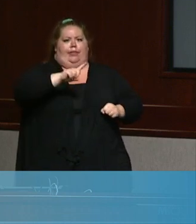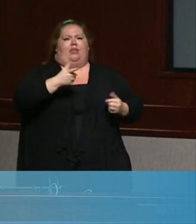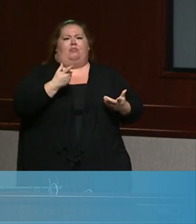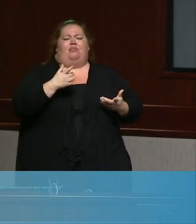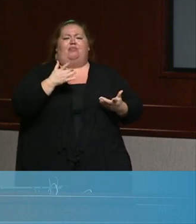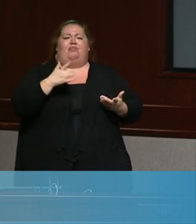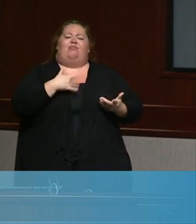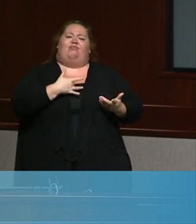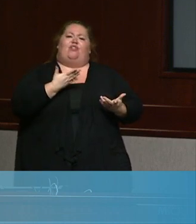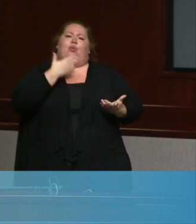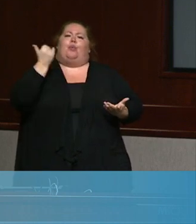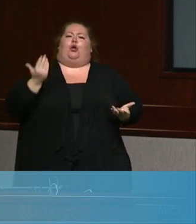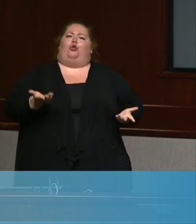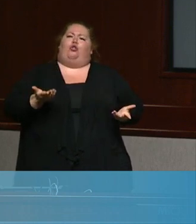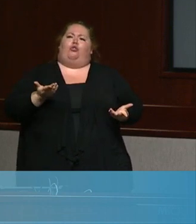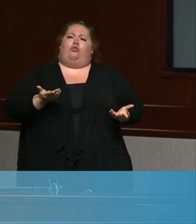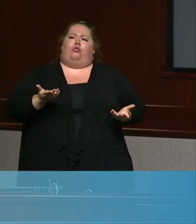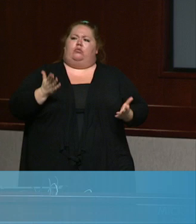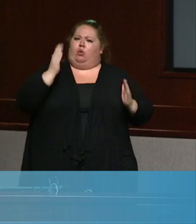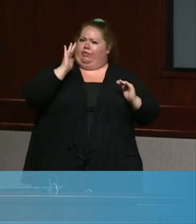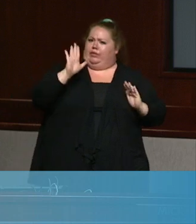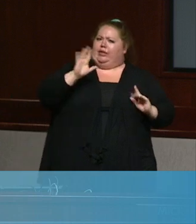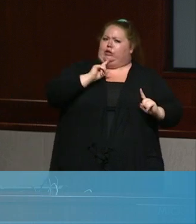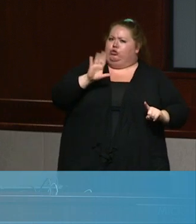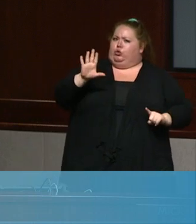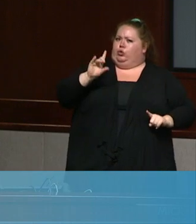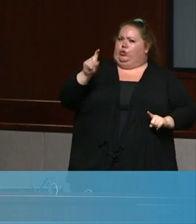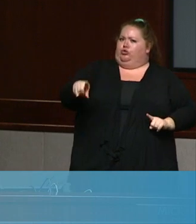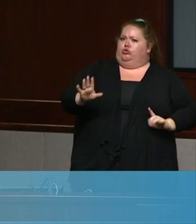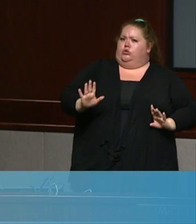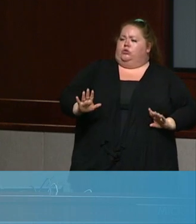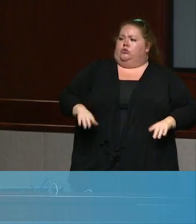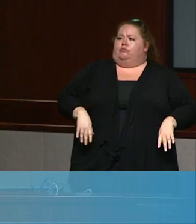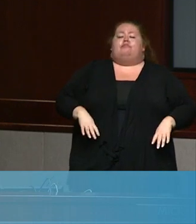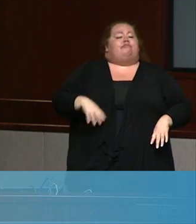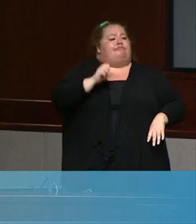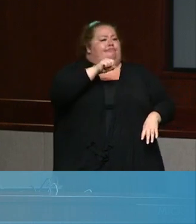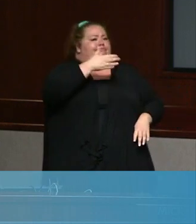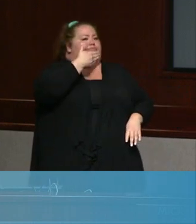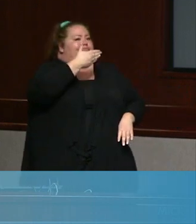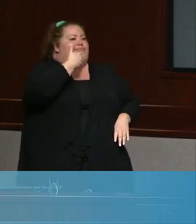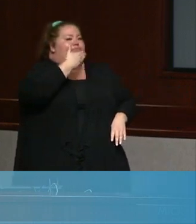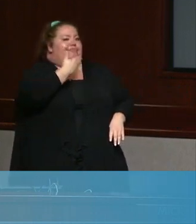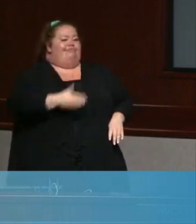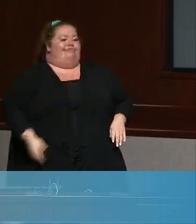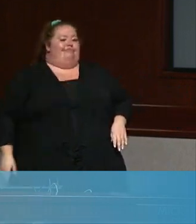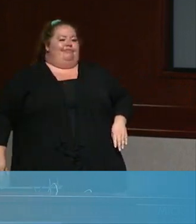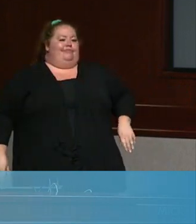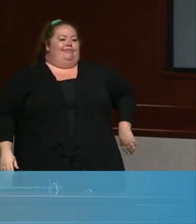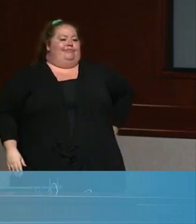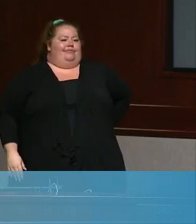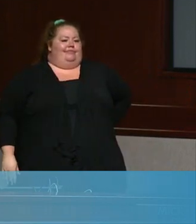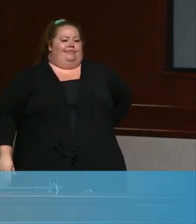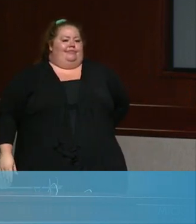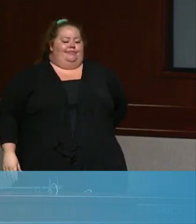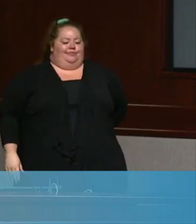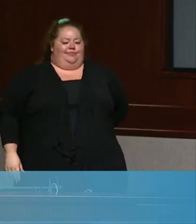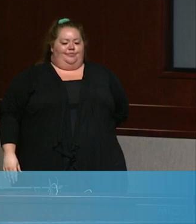meaningful. JR, hopefully that answers your question. No, it did. Thank you very much for clarifying. Sure.